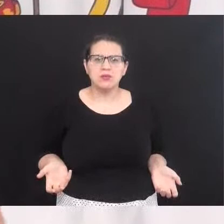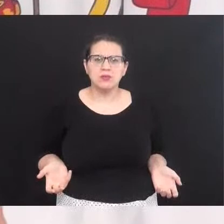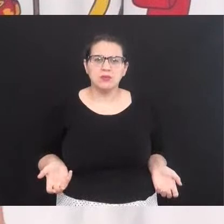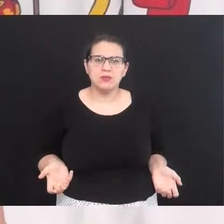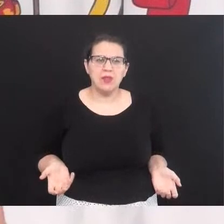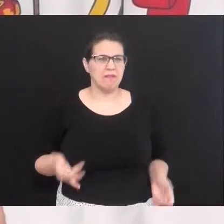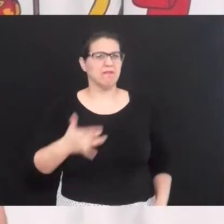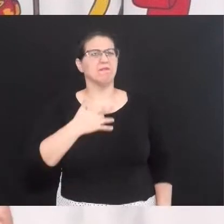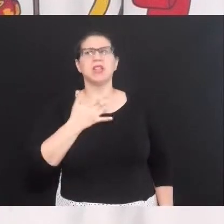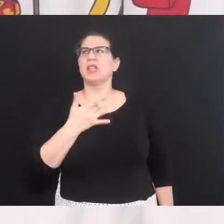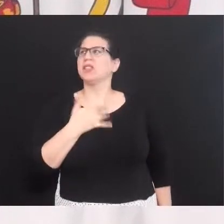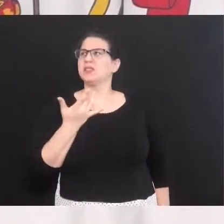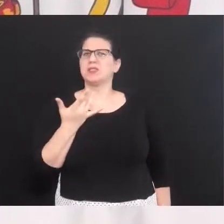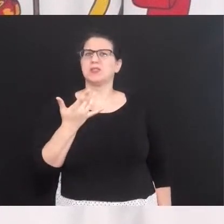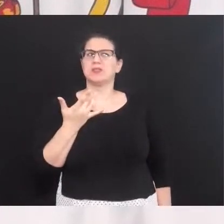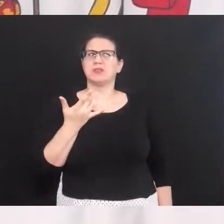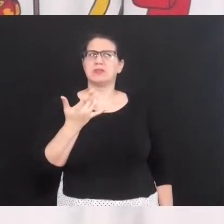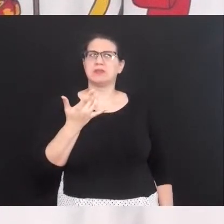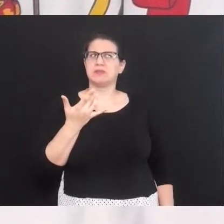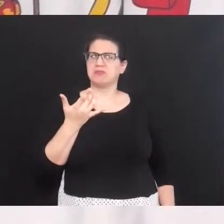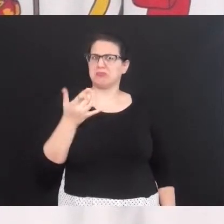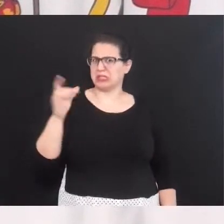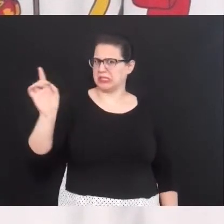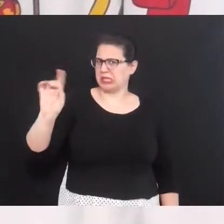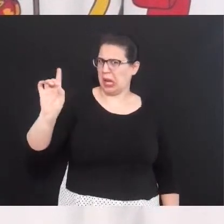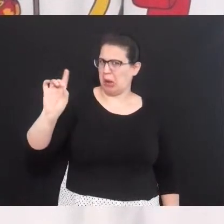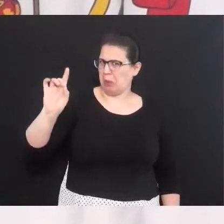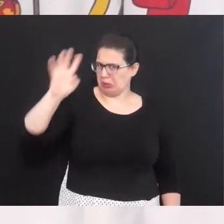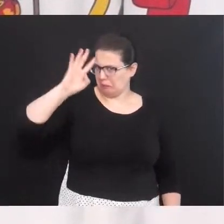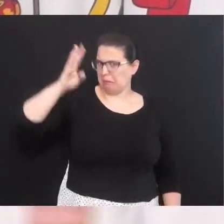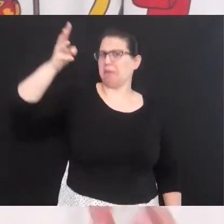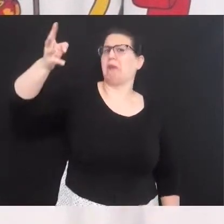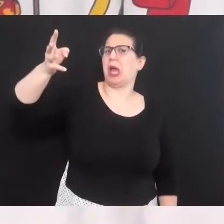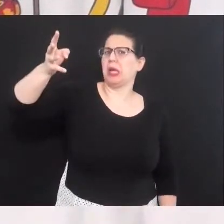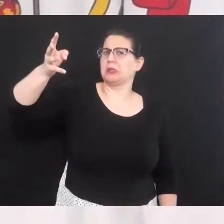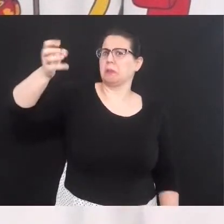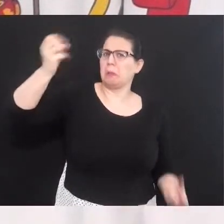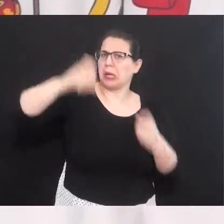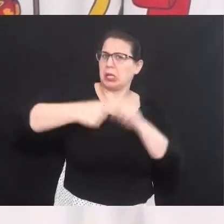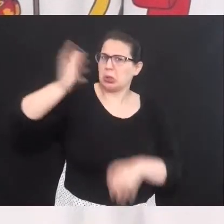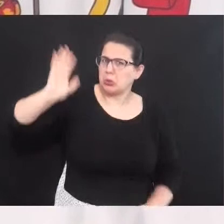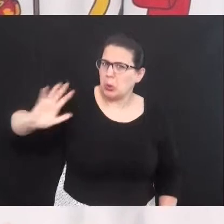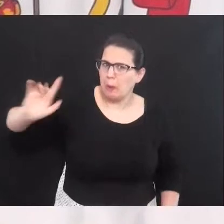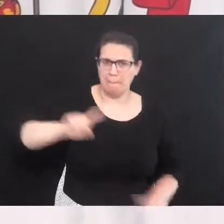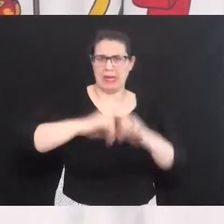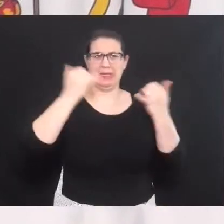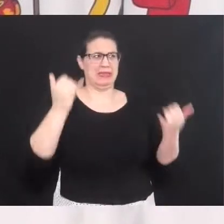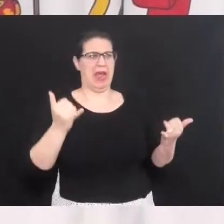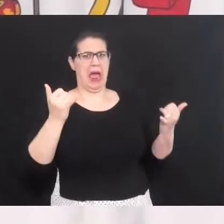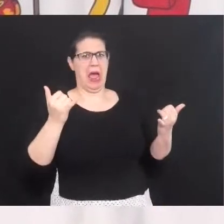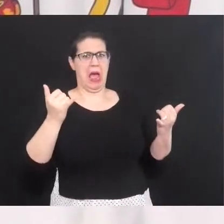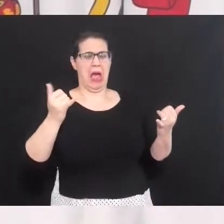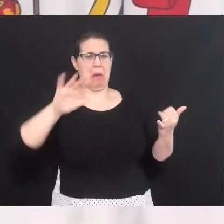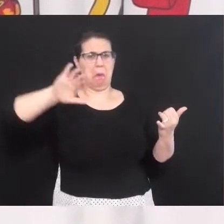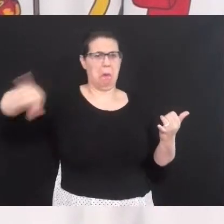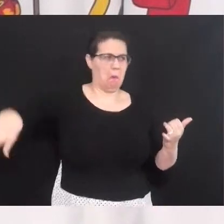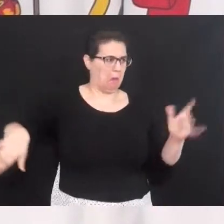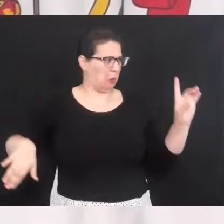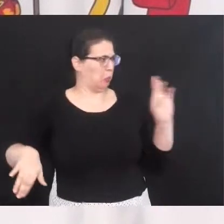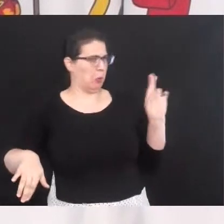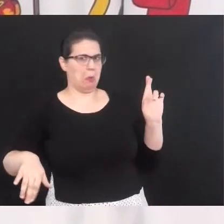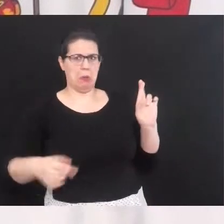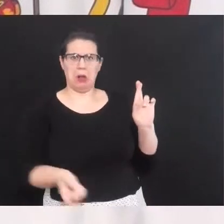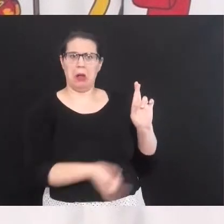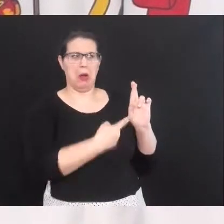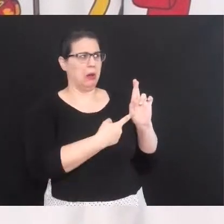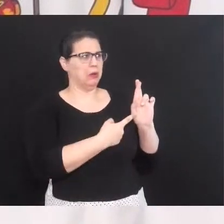seems like something that the Democrats would have come up with, years ago, and now the Republicans are just